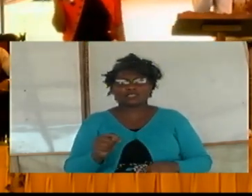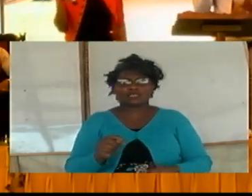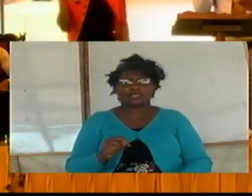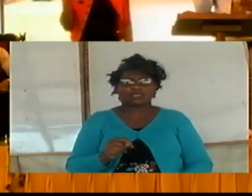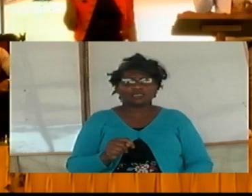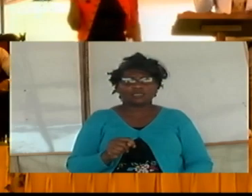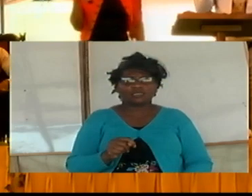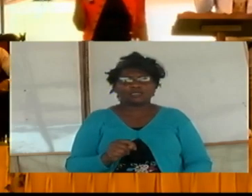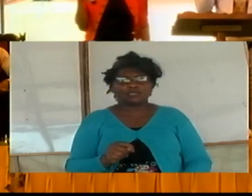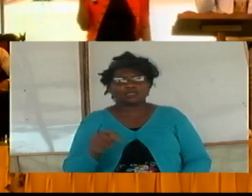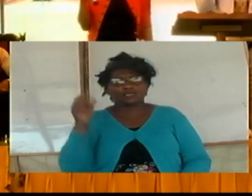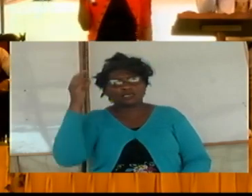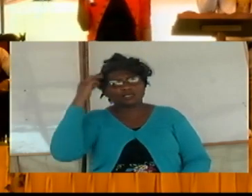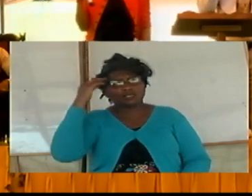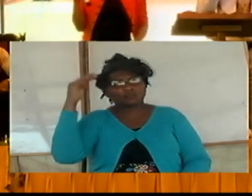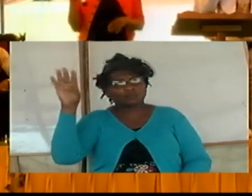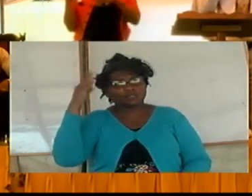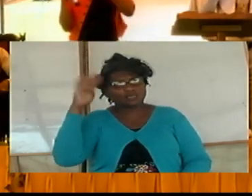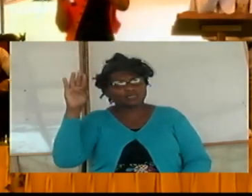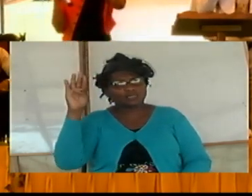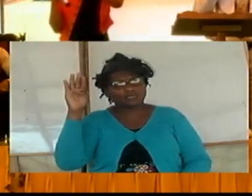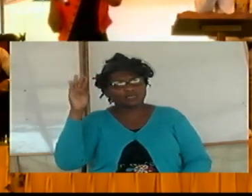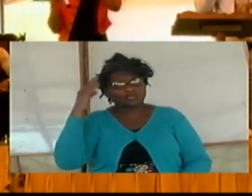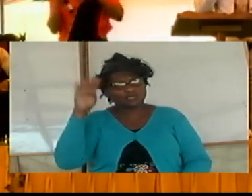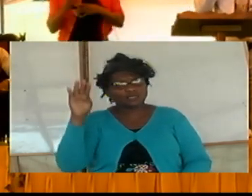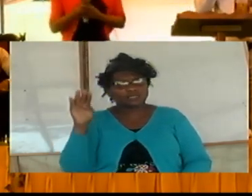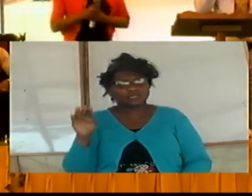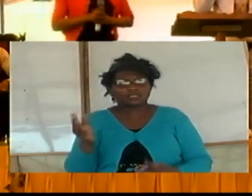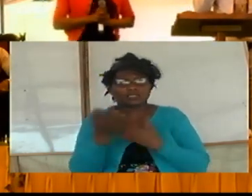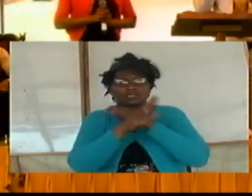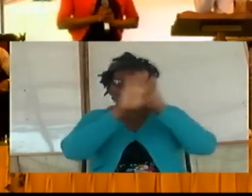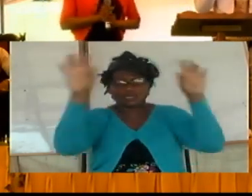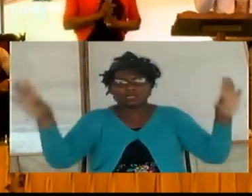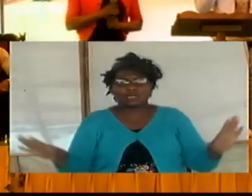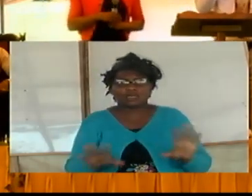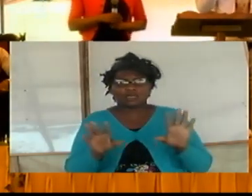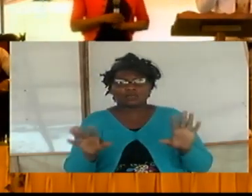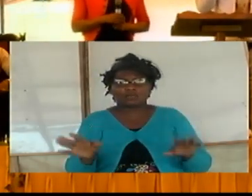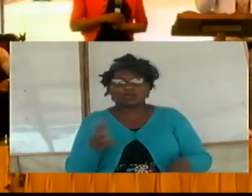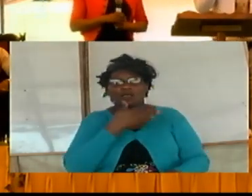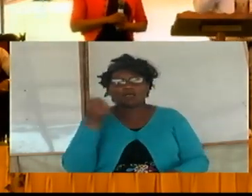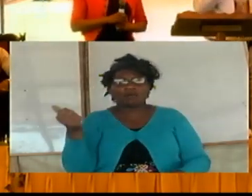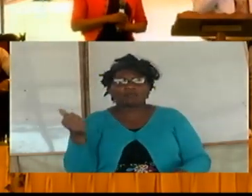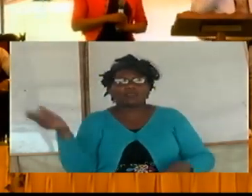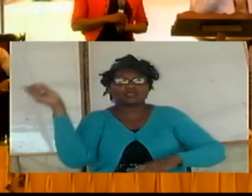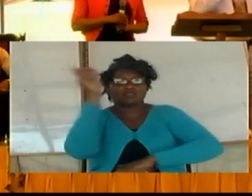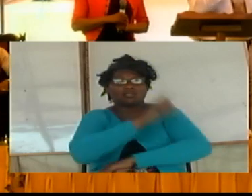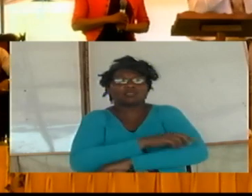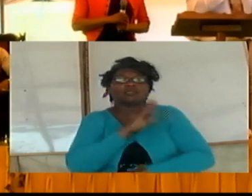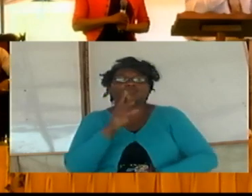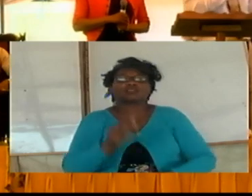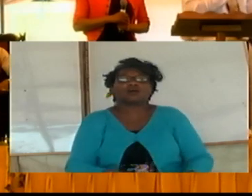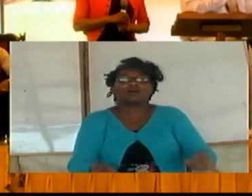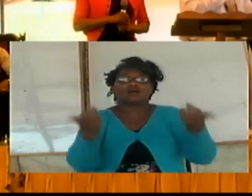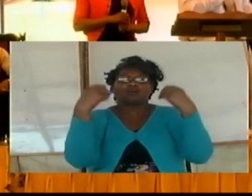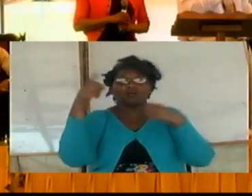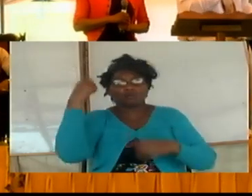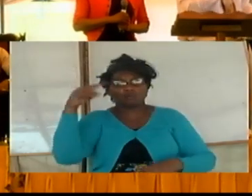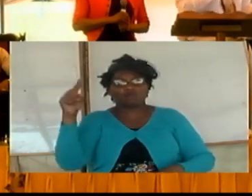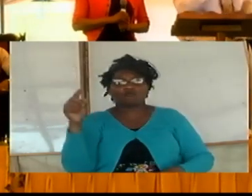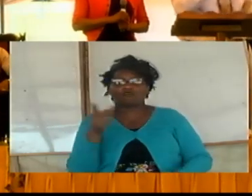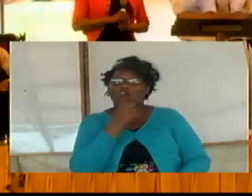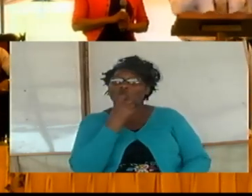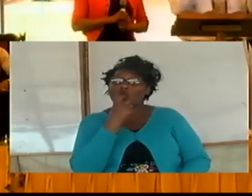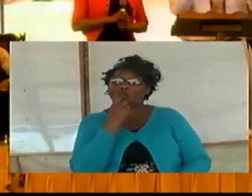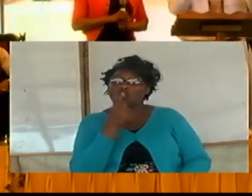better days are coming for the church. Better days are coming for those that truly believe